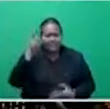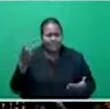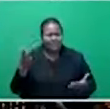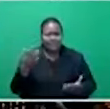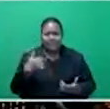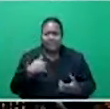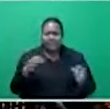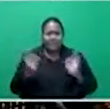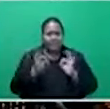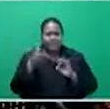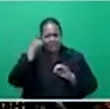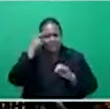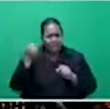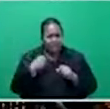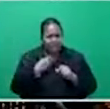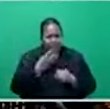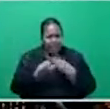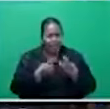Totivi